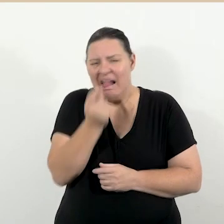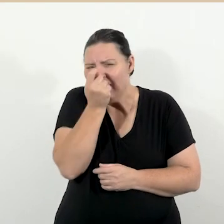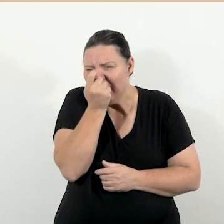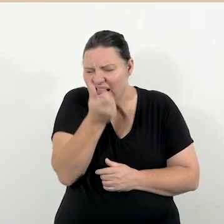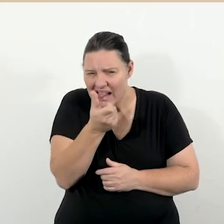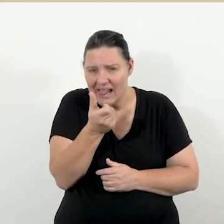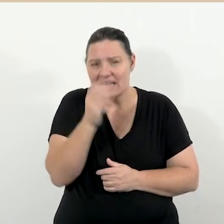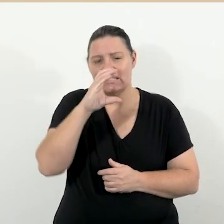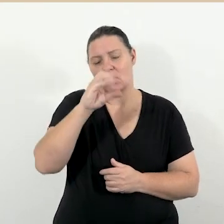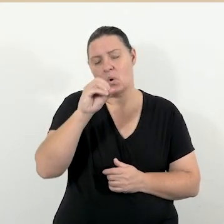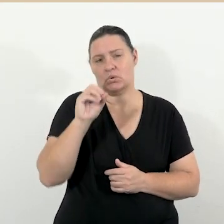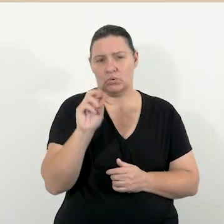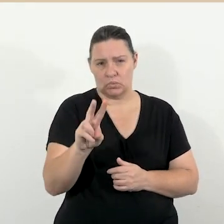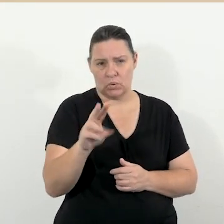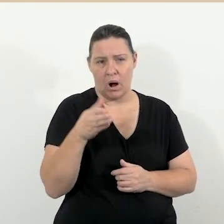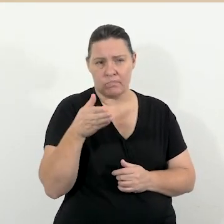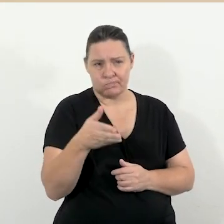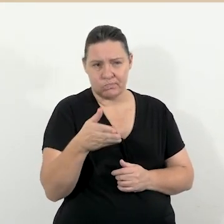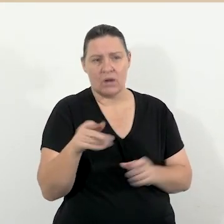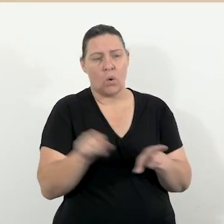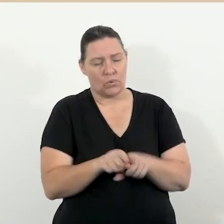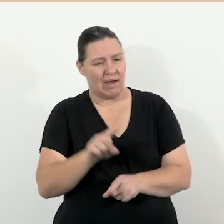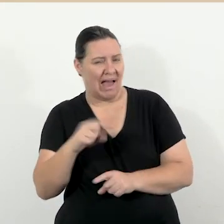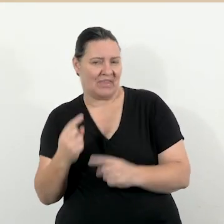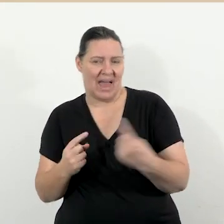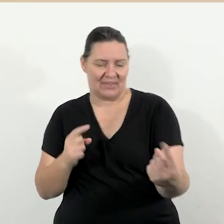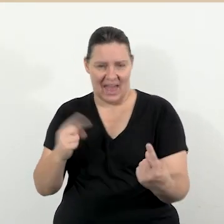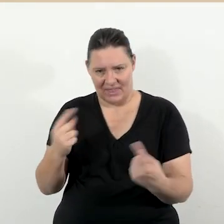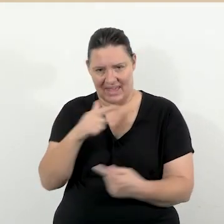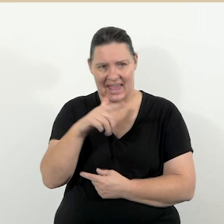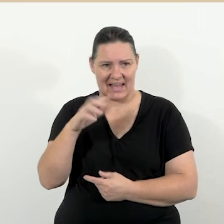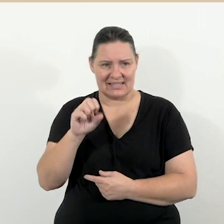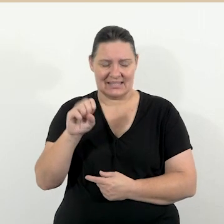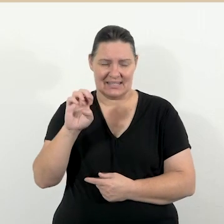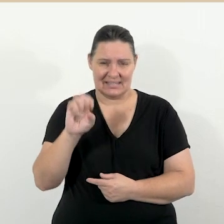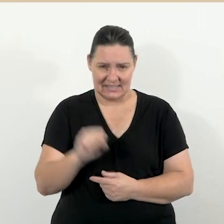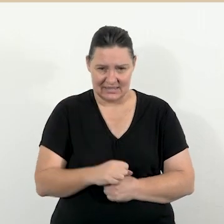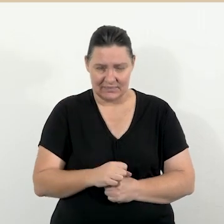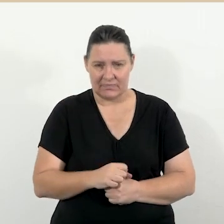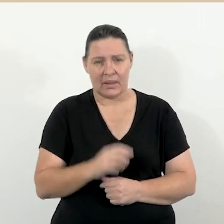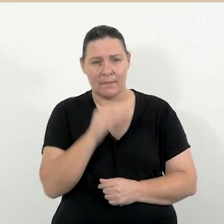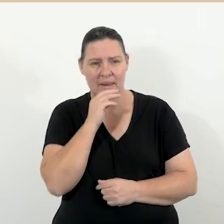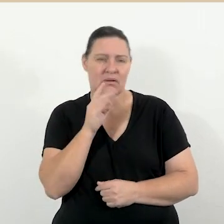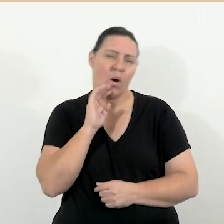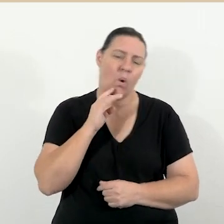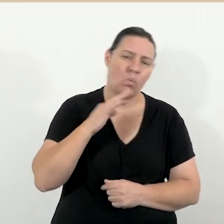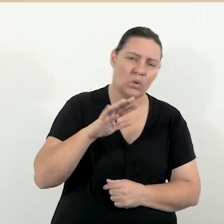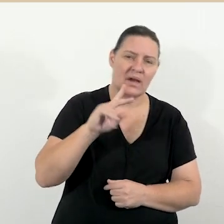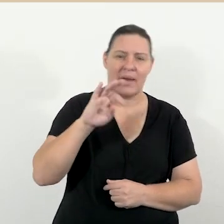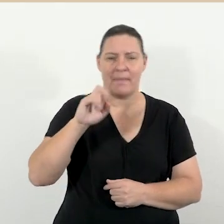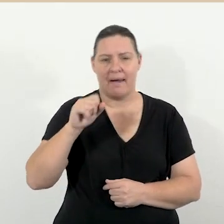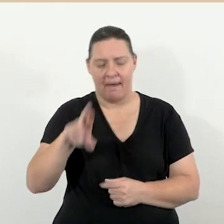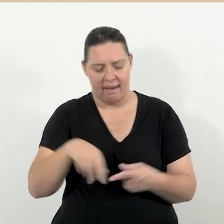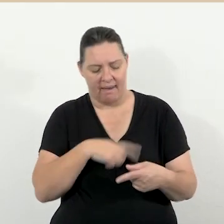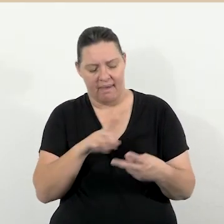a small amount of carbon dioxide and other gases. So other gases here, we can say water